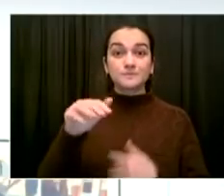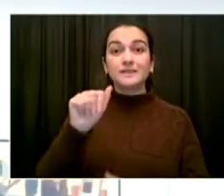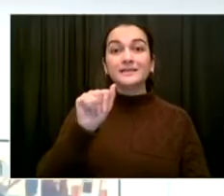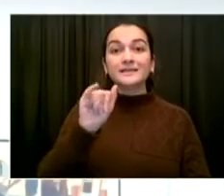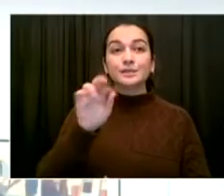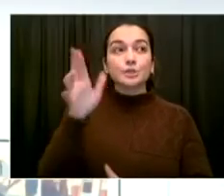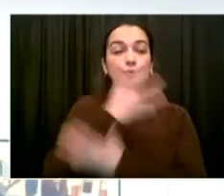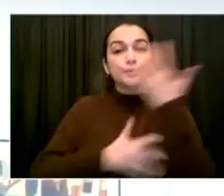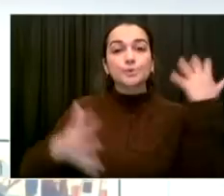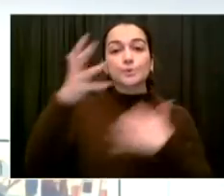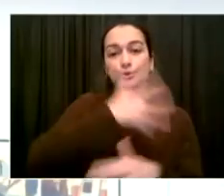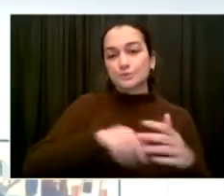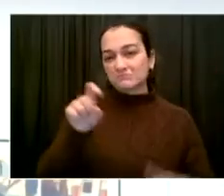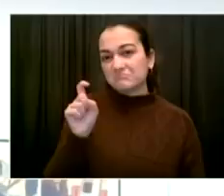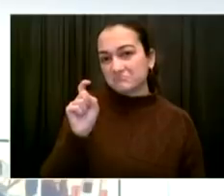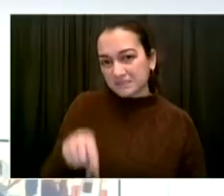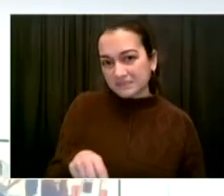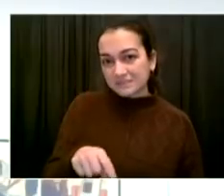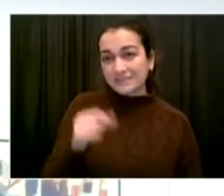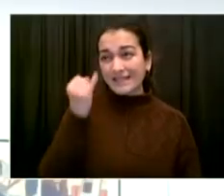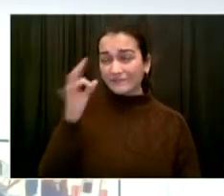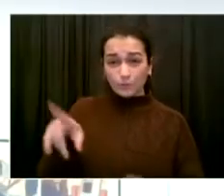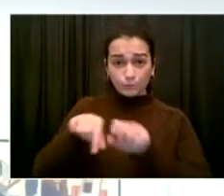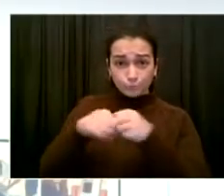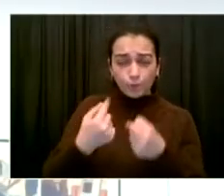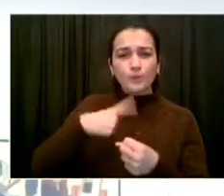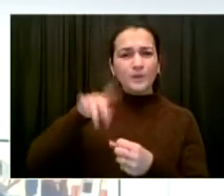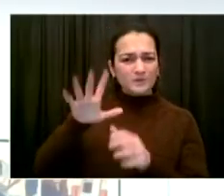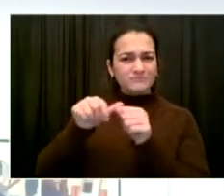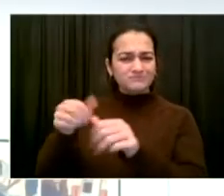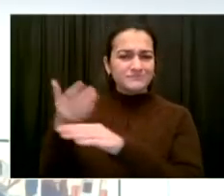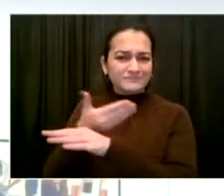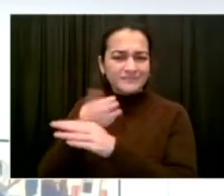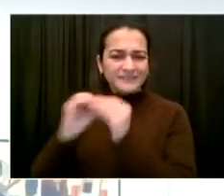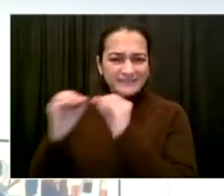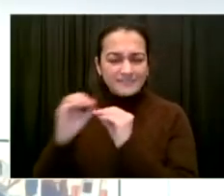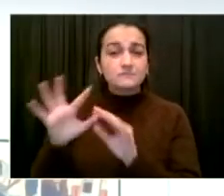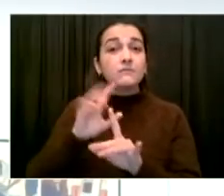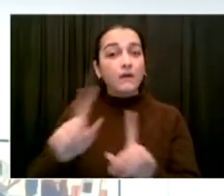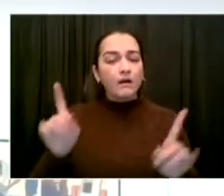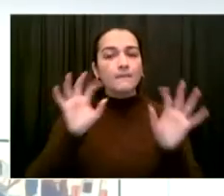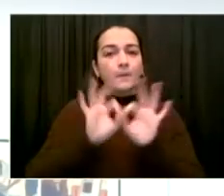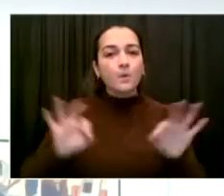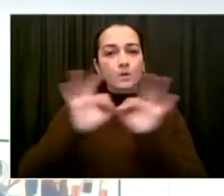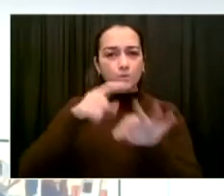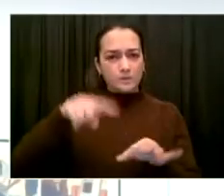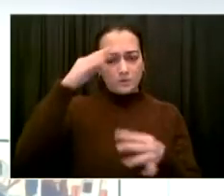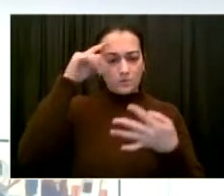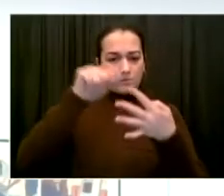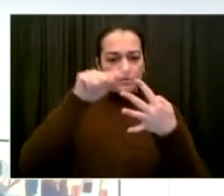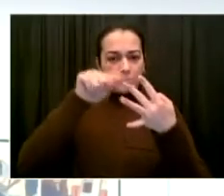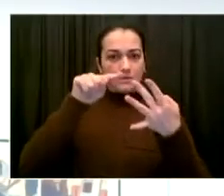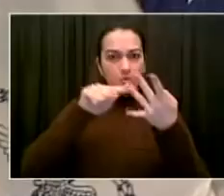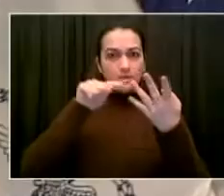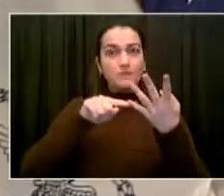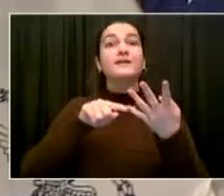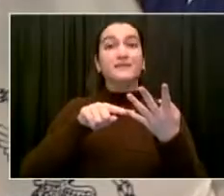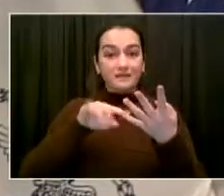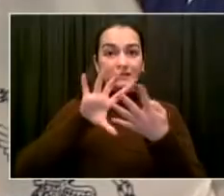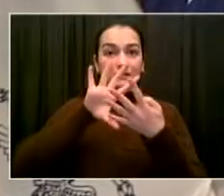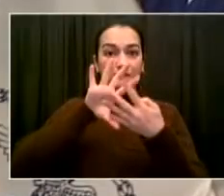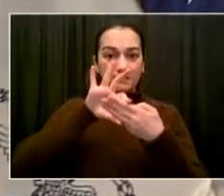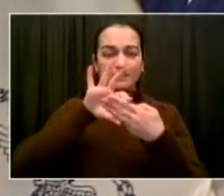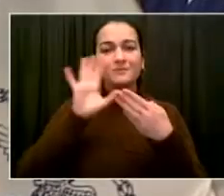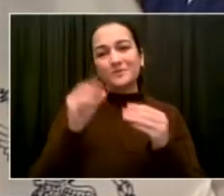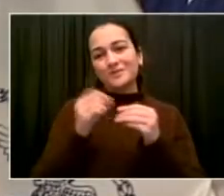are the things that we're doing to try to ensure that these are as safe settings as possible. Thank you, sir. Thank you.